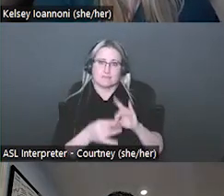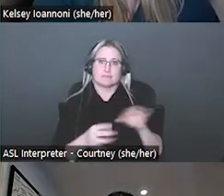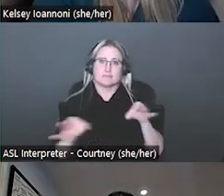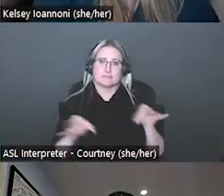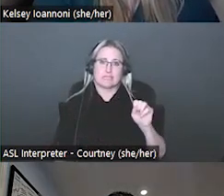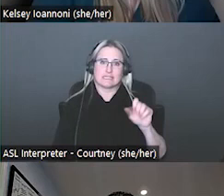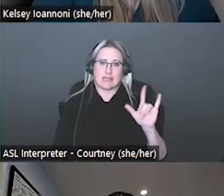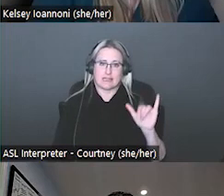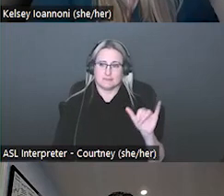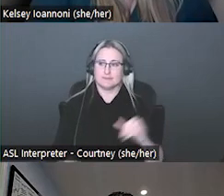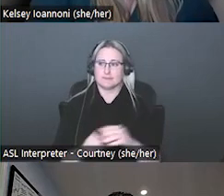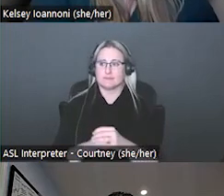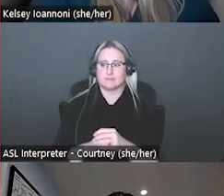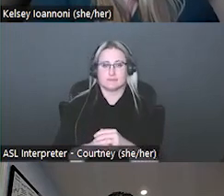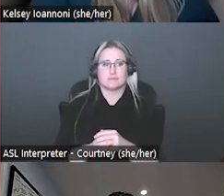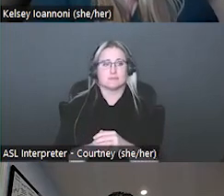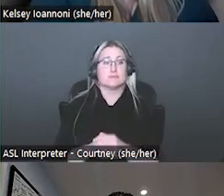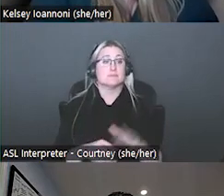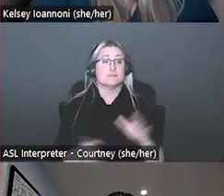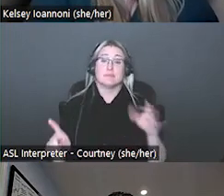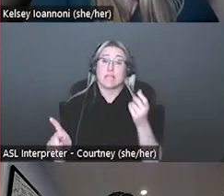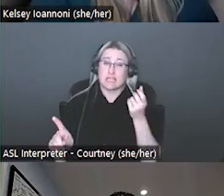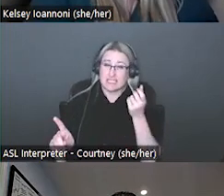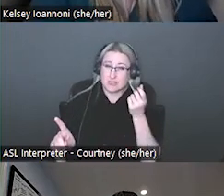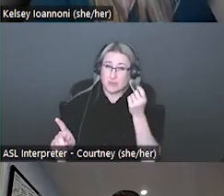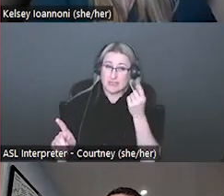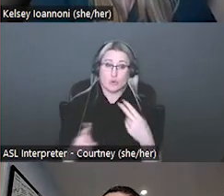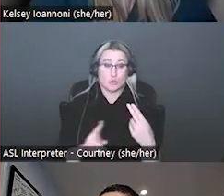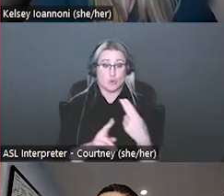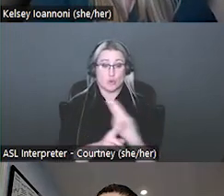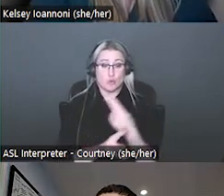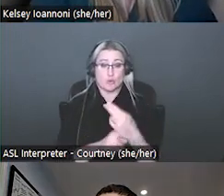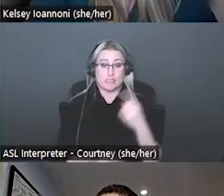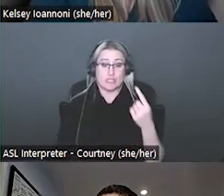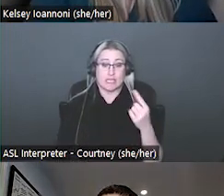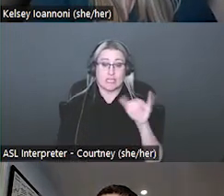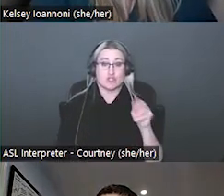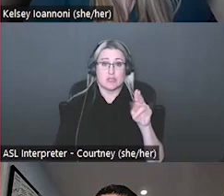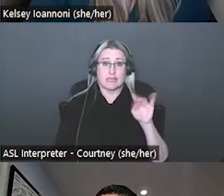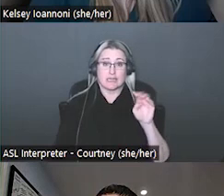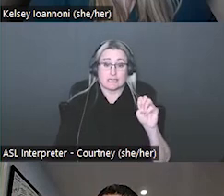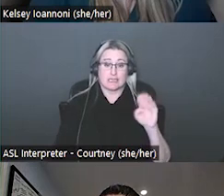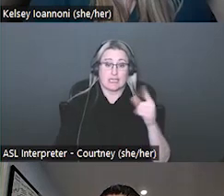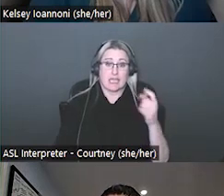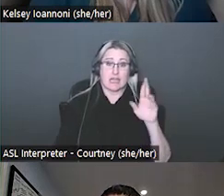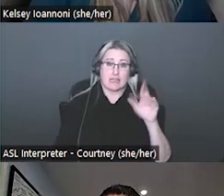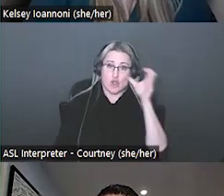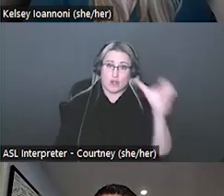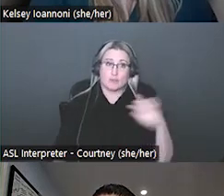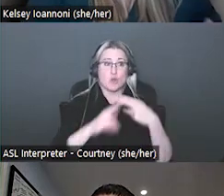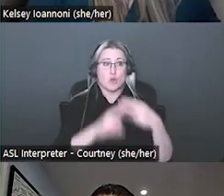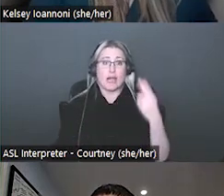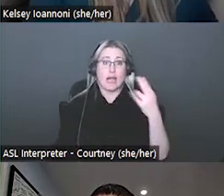Sally. In understanding this phenomenon, we draw on Janine Gailey's concept of hyper-invisibility, where she explains